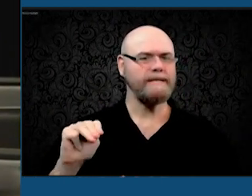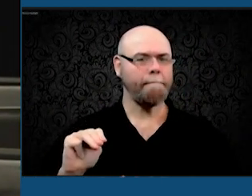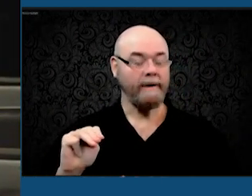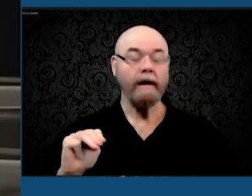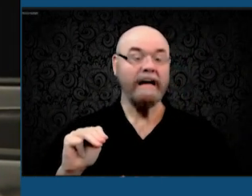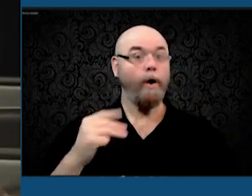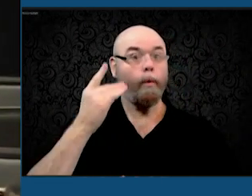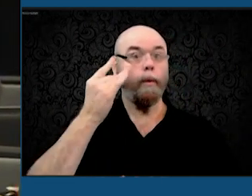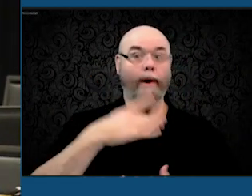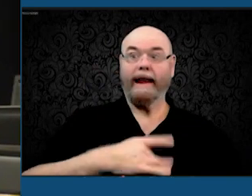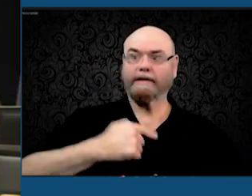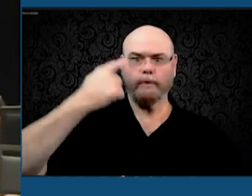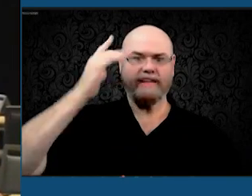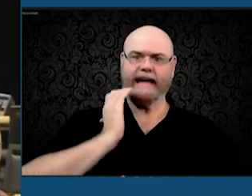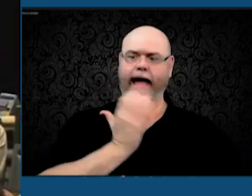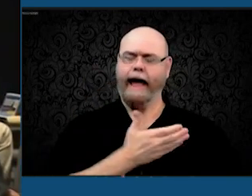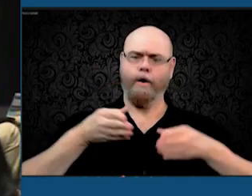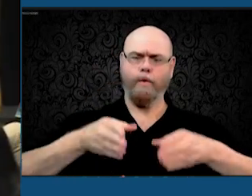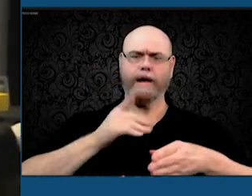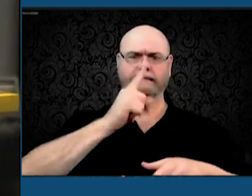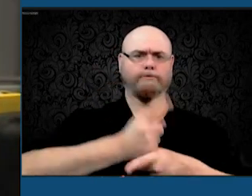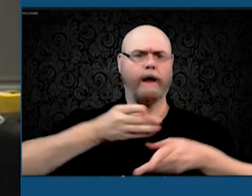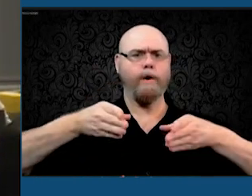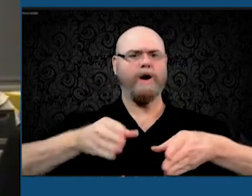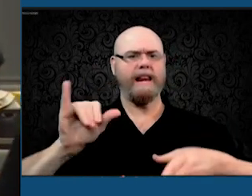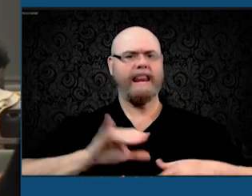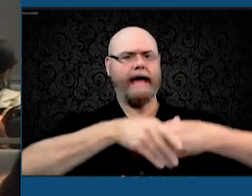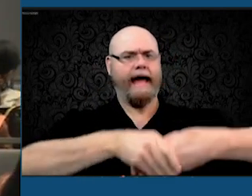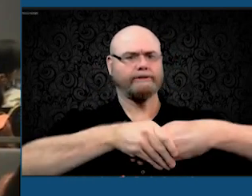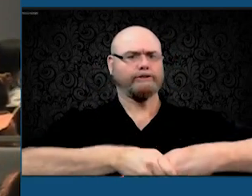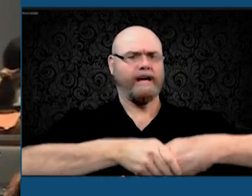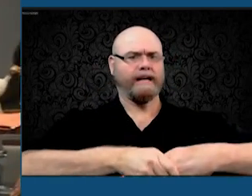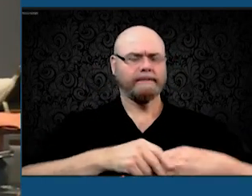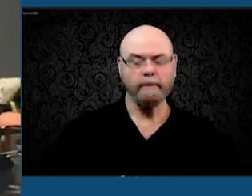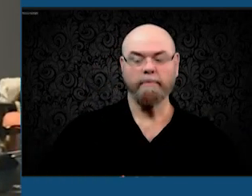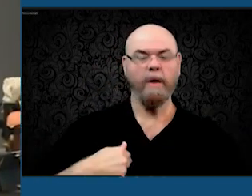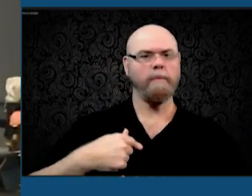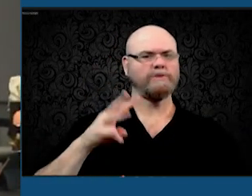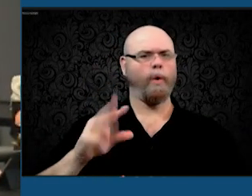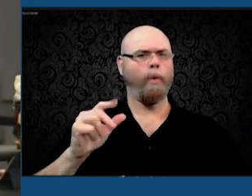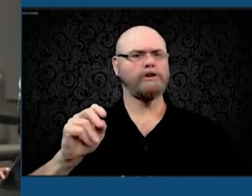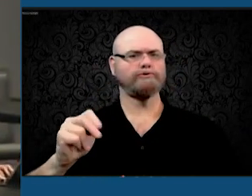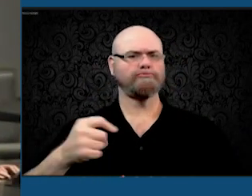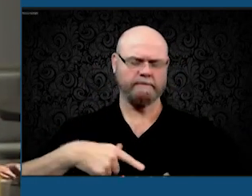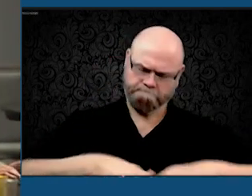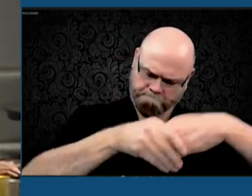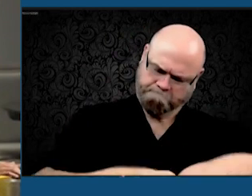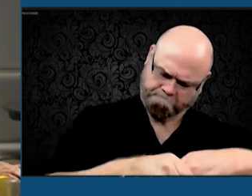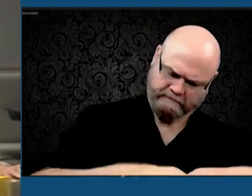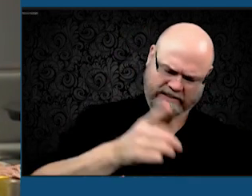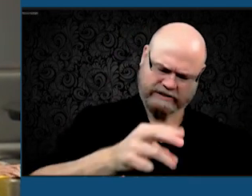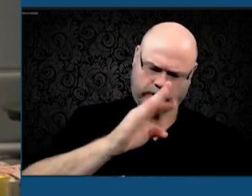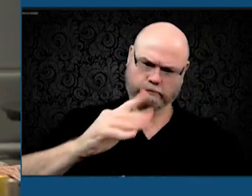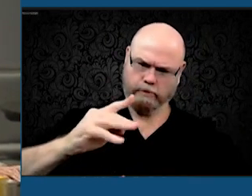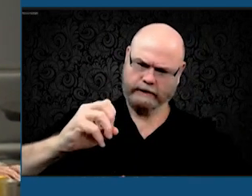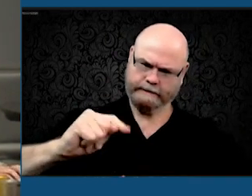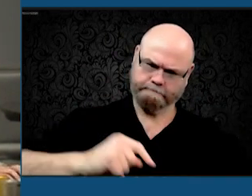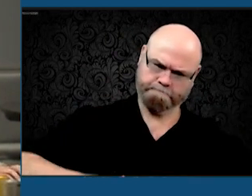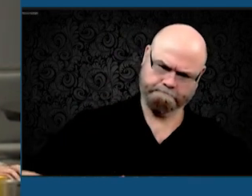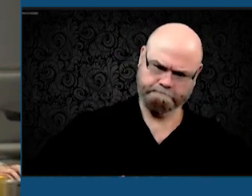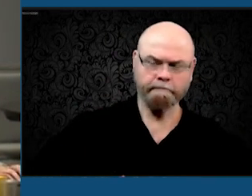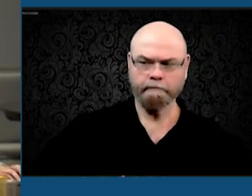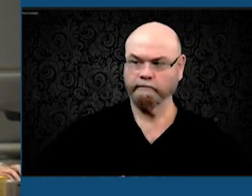things. Like handshaking. I did a talk on Wall Street. It was like, hello, Dr. Brackett. I was like, wow, I